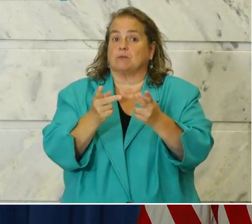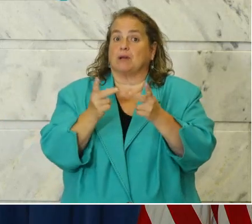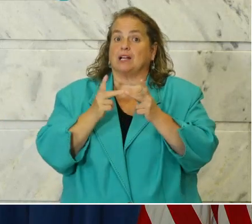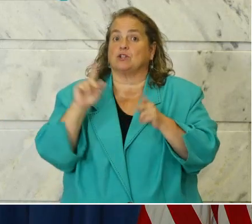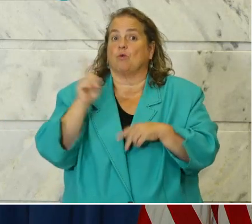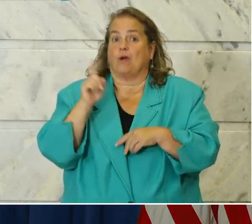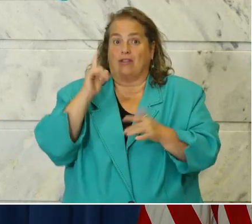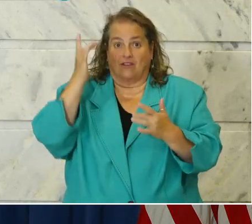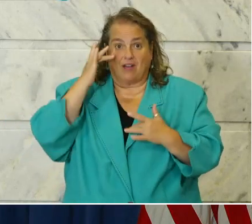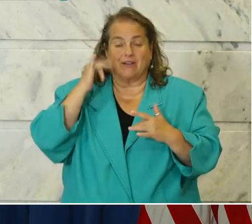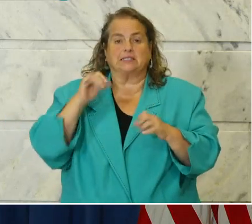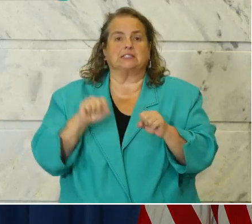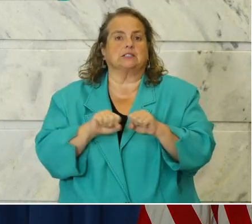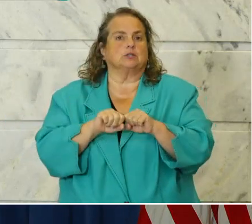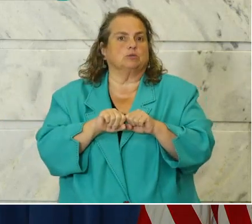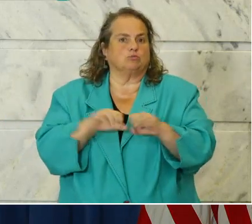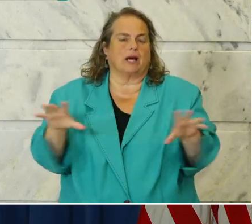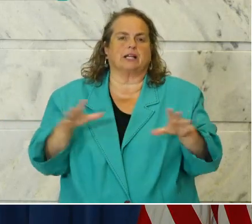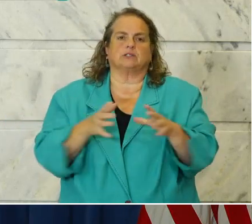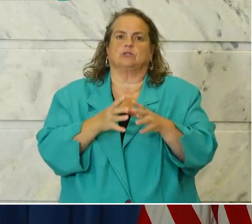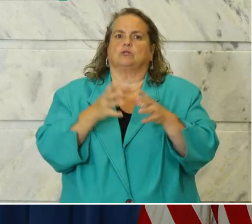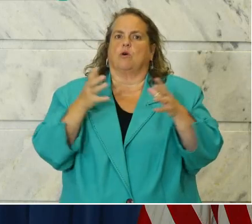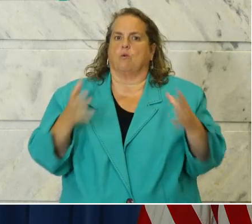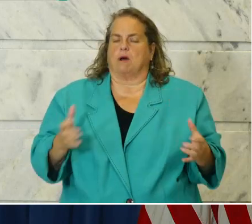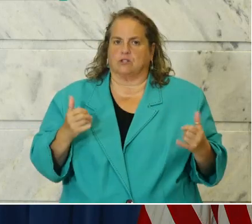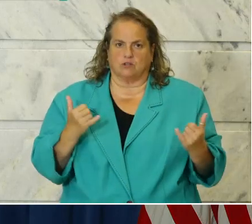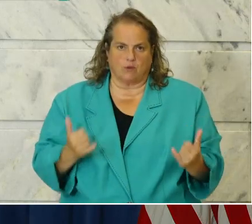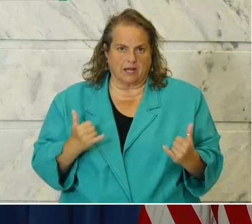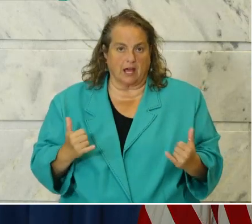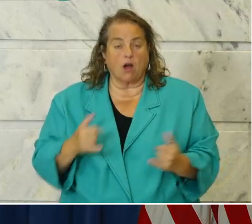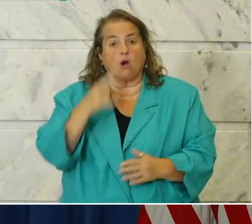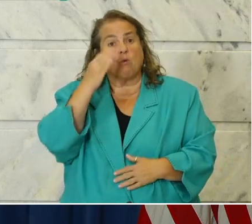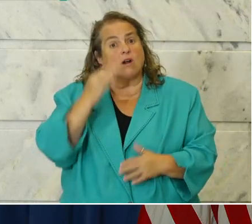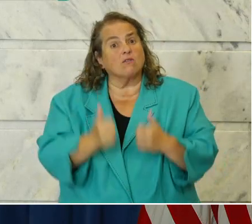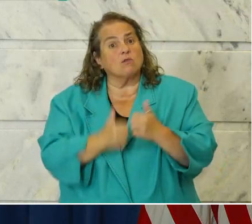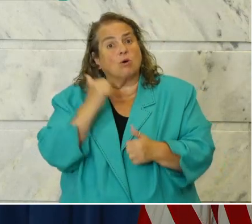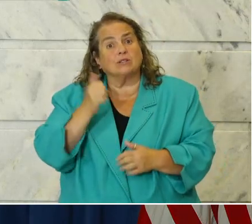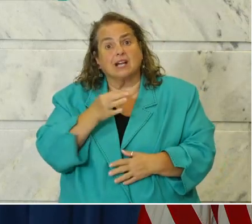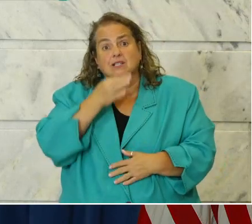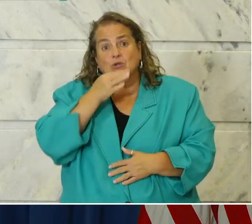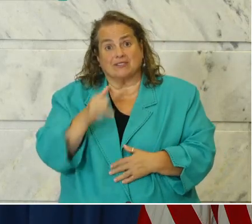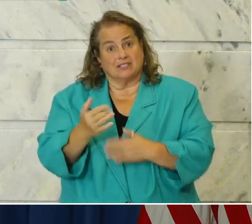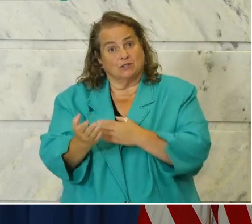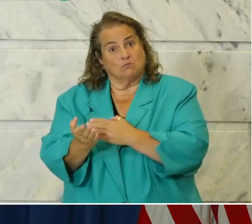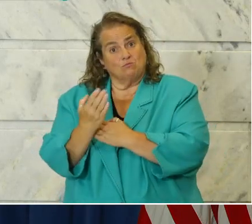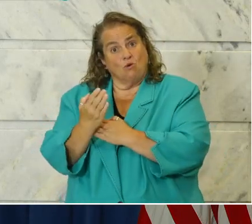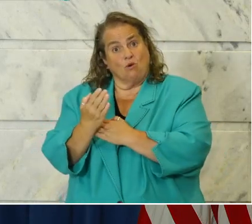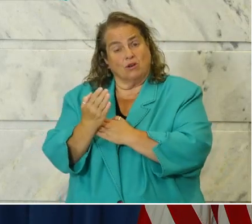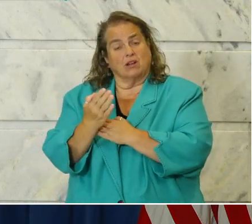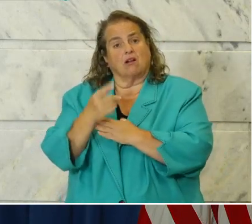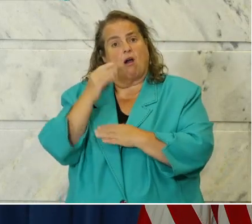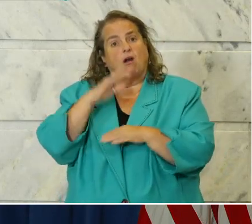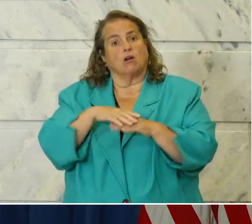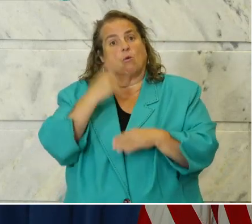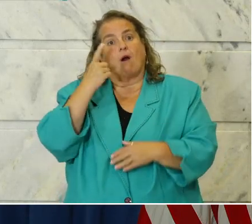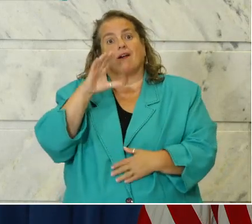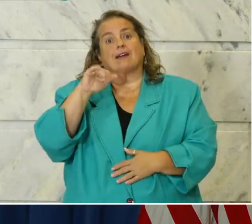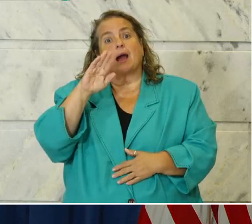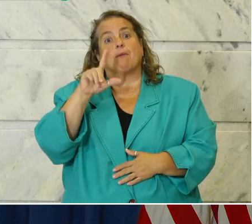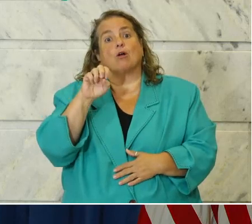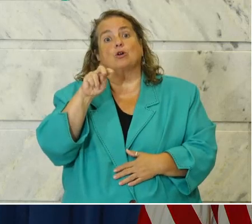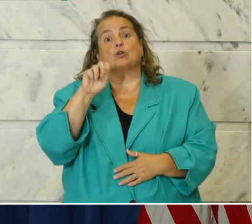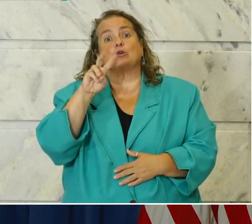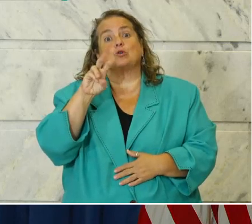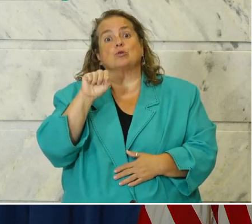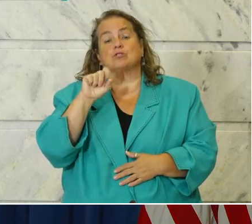is spreading so significantly right now. One of the foremost experts this morning on one of the cable news shows talked about